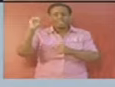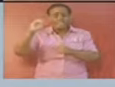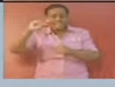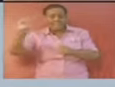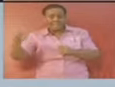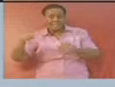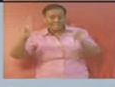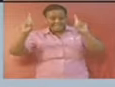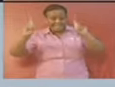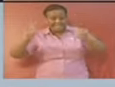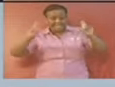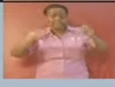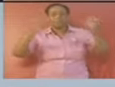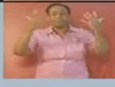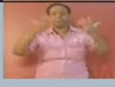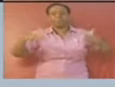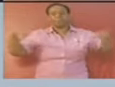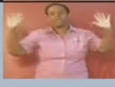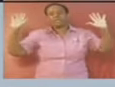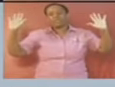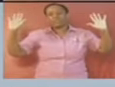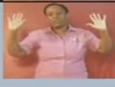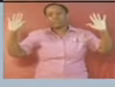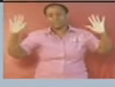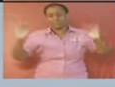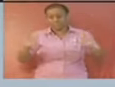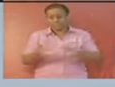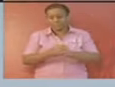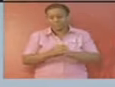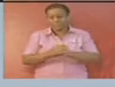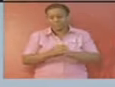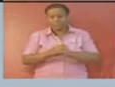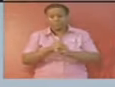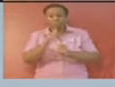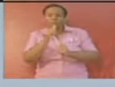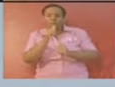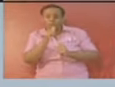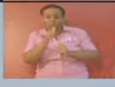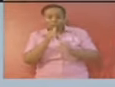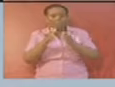thus far, if you look at the public sector plus the private sector. In total,